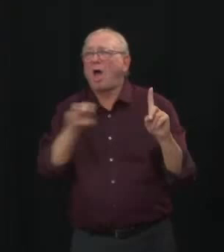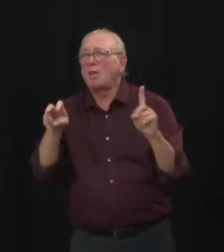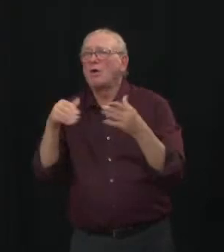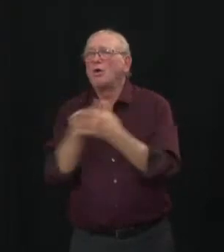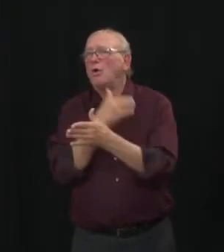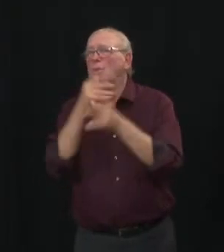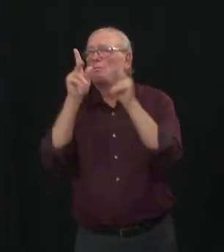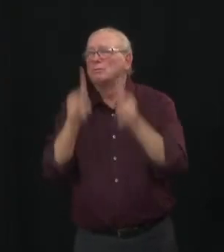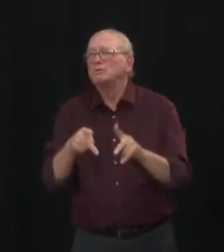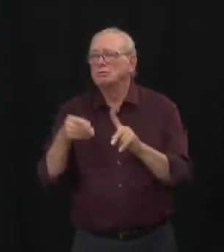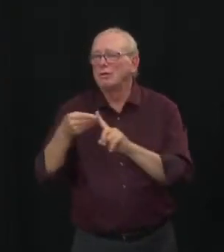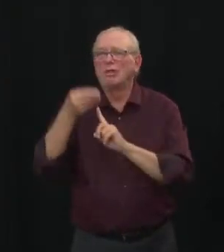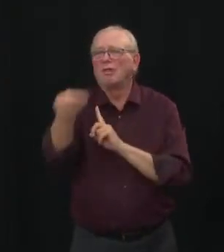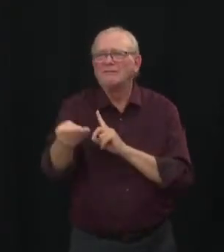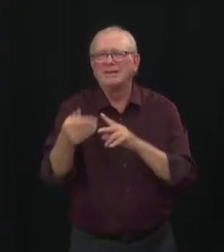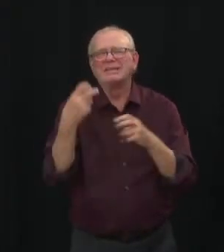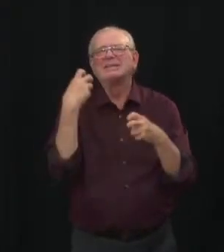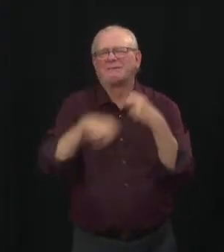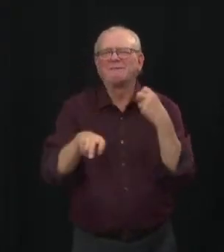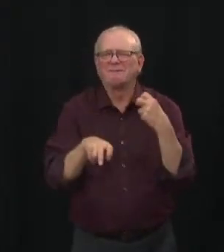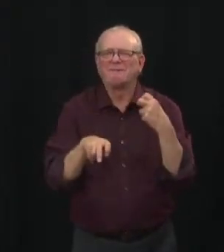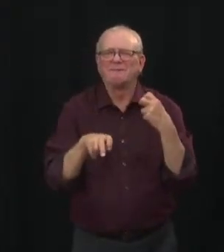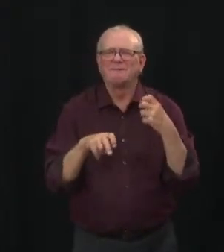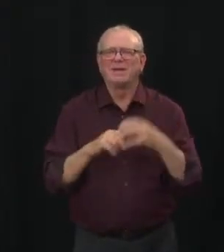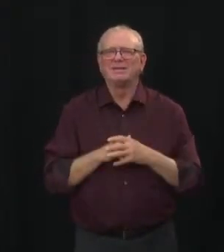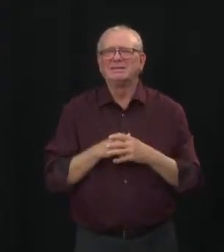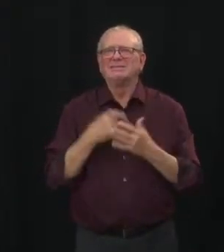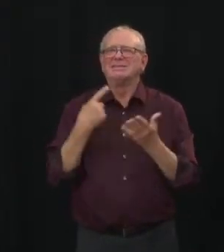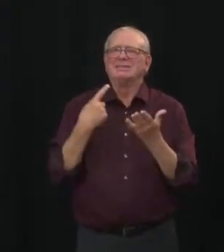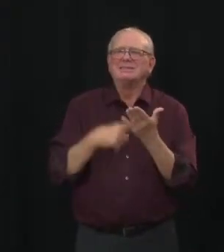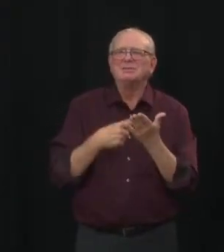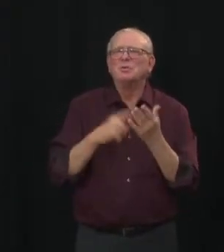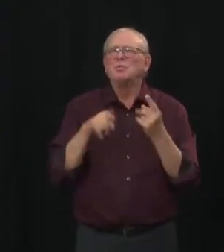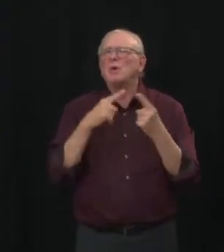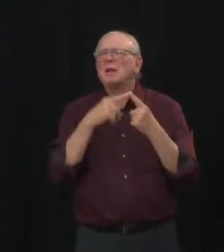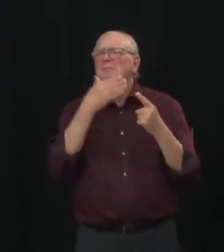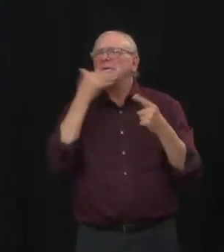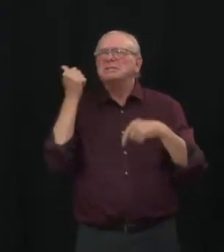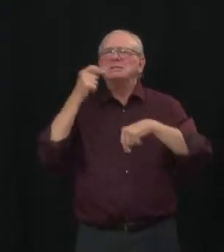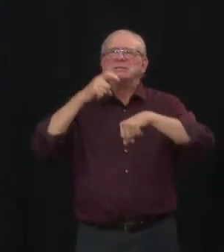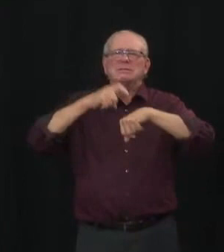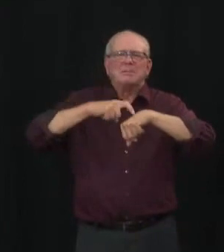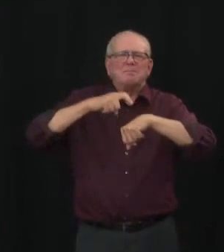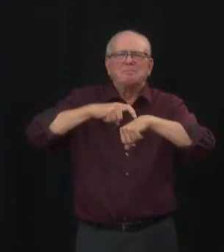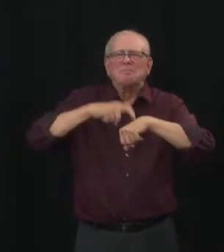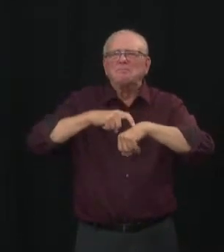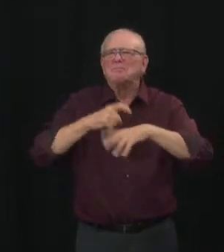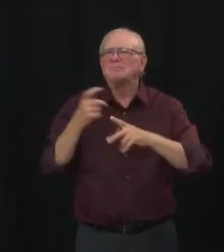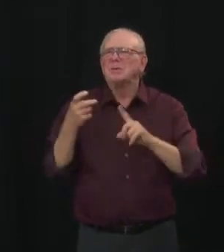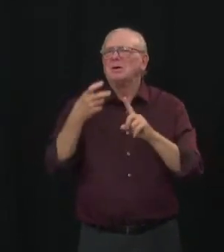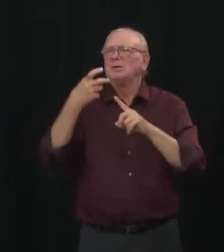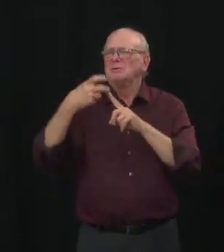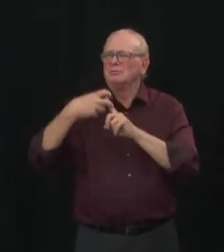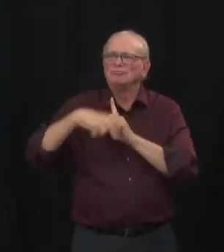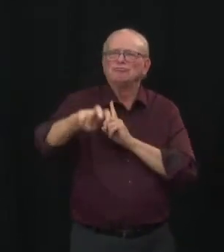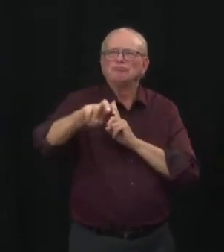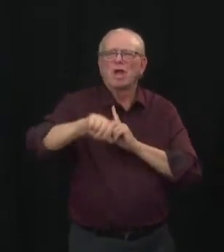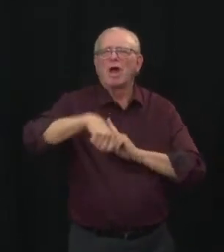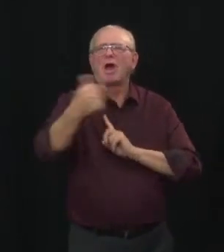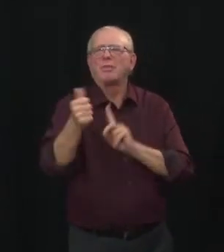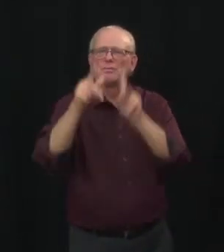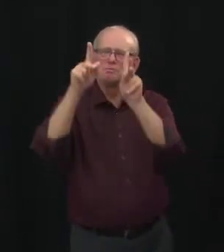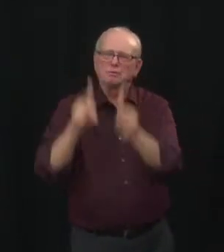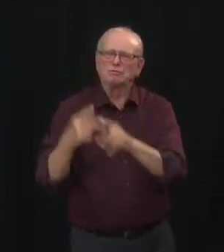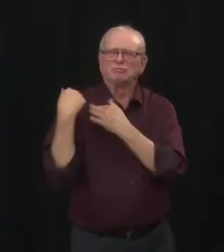Yu was primarily about timing. You know, getting someone in there quicker to be able to lead the transformation, not only